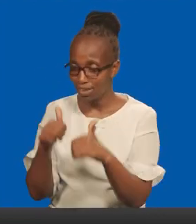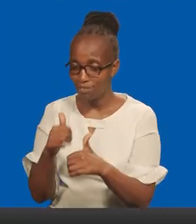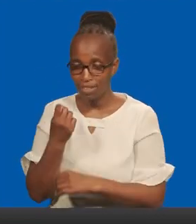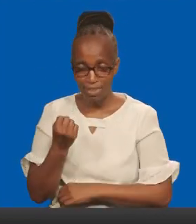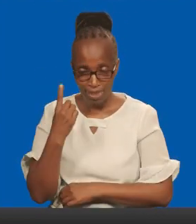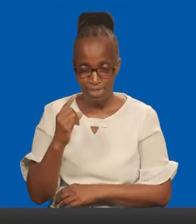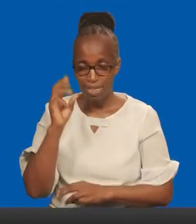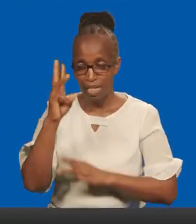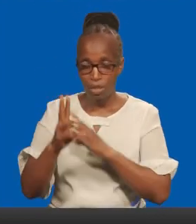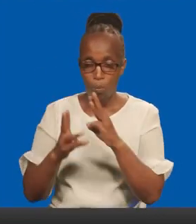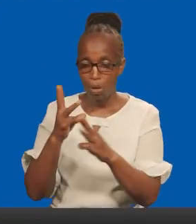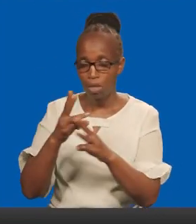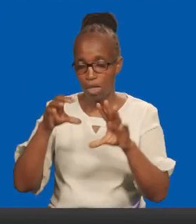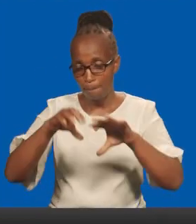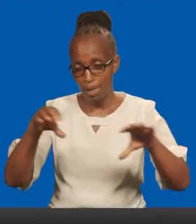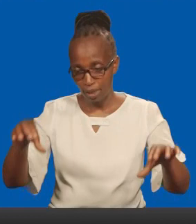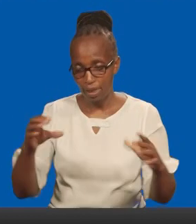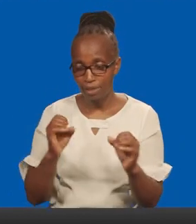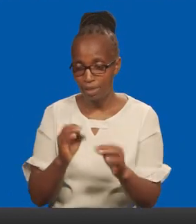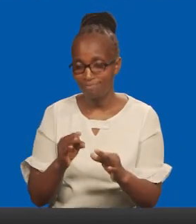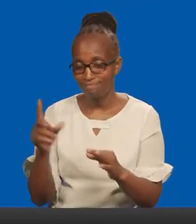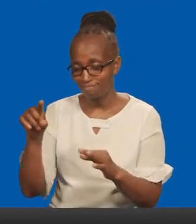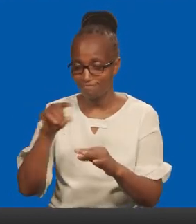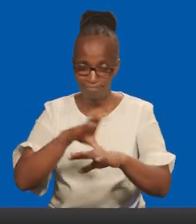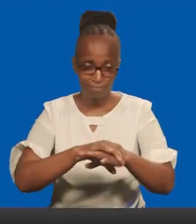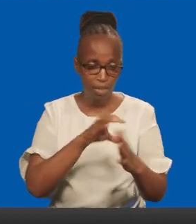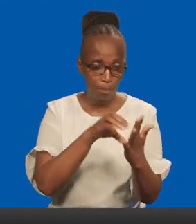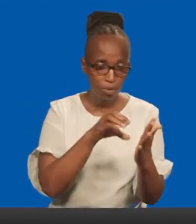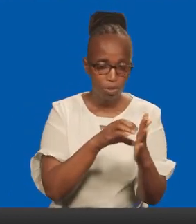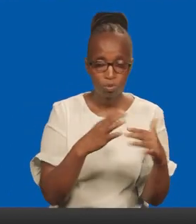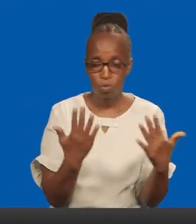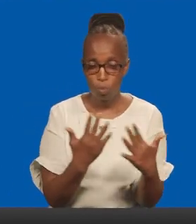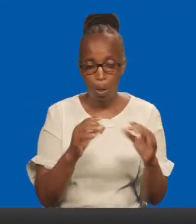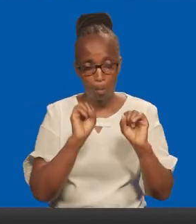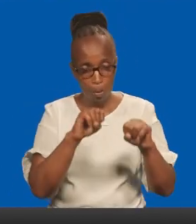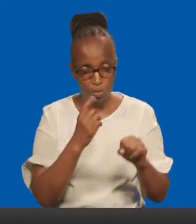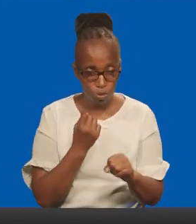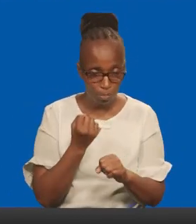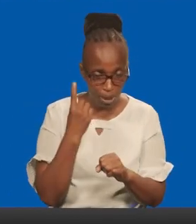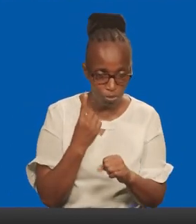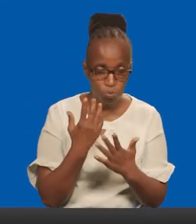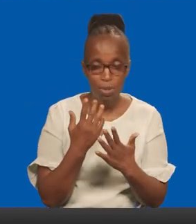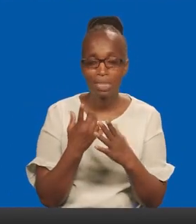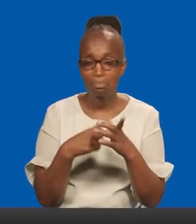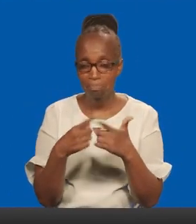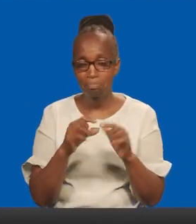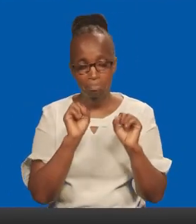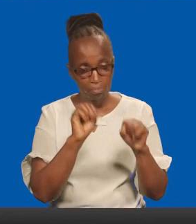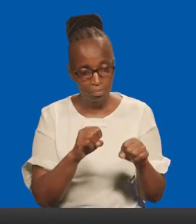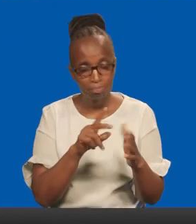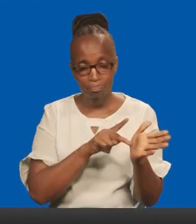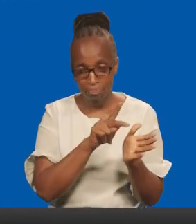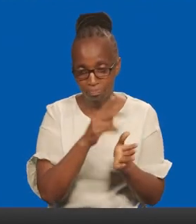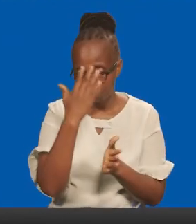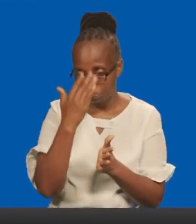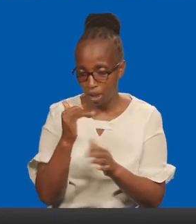understand the world market is competitive for them. So if they get somewhere where they can be understood, then they